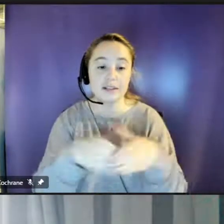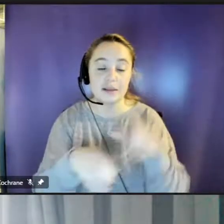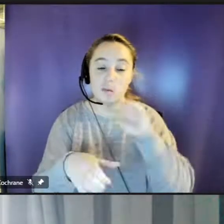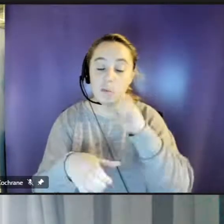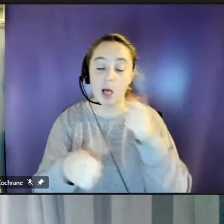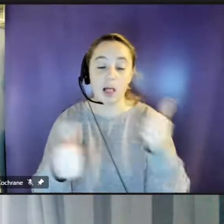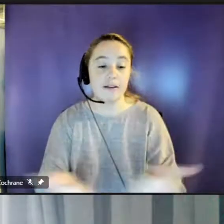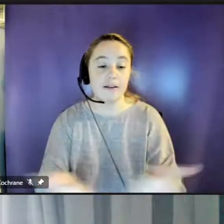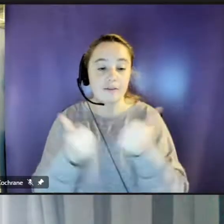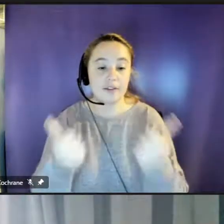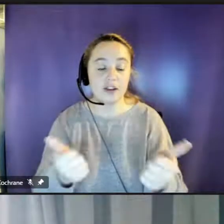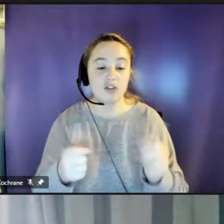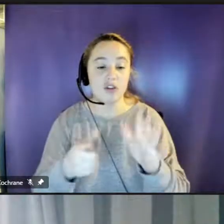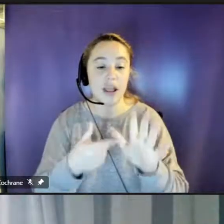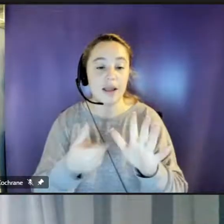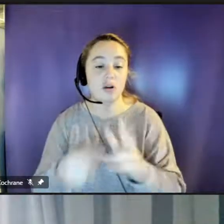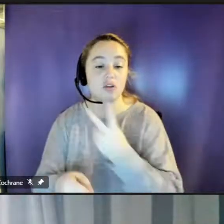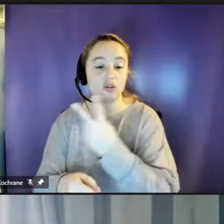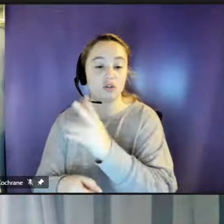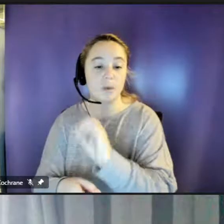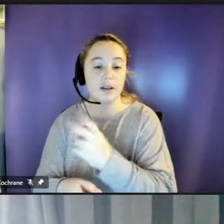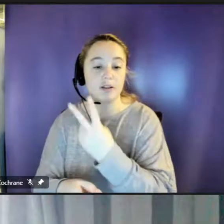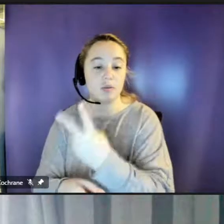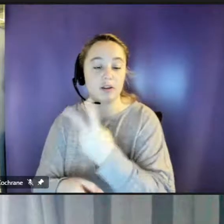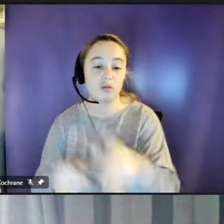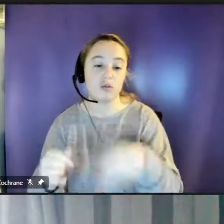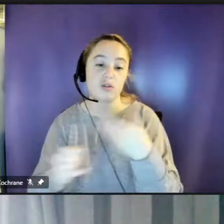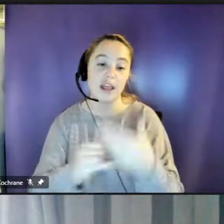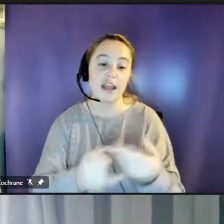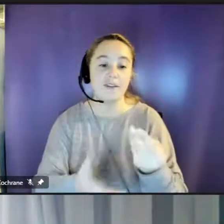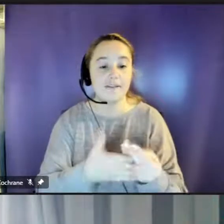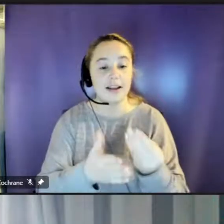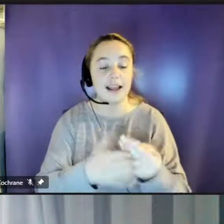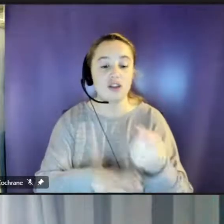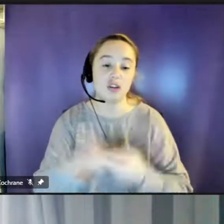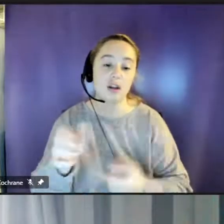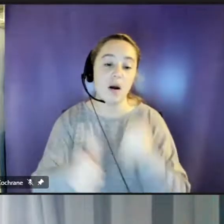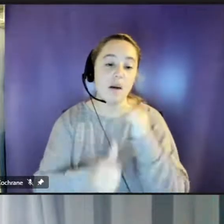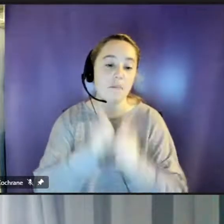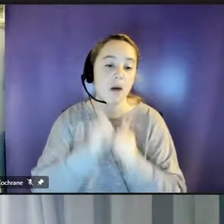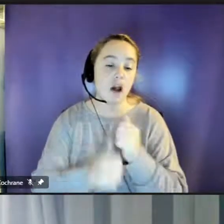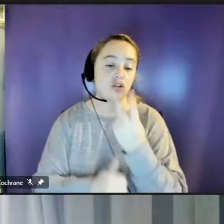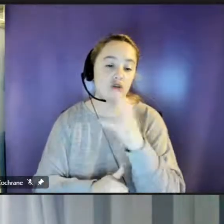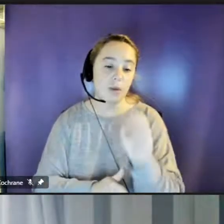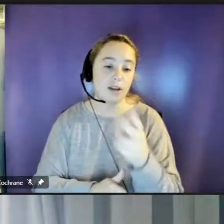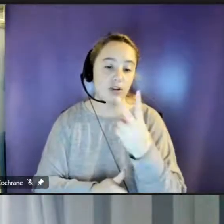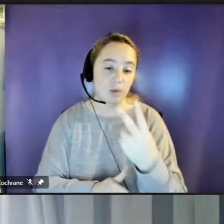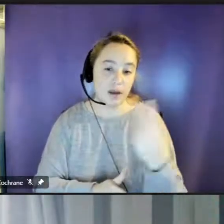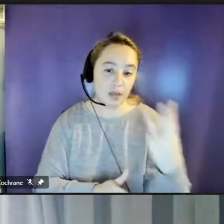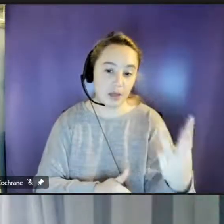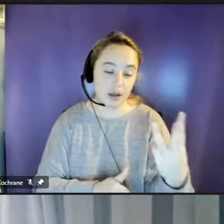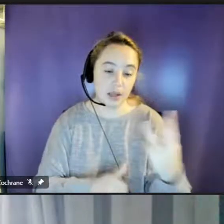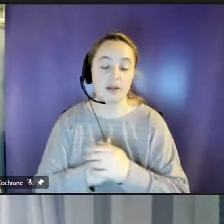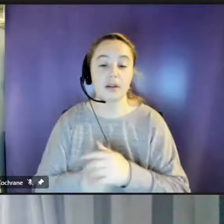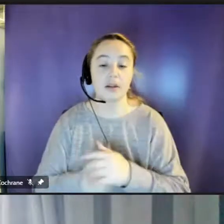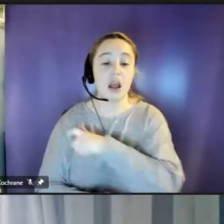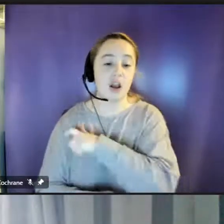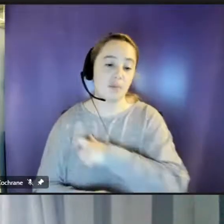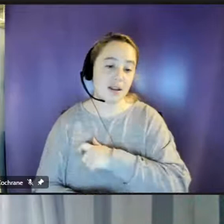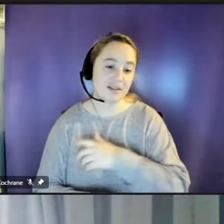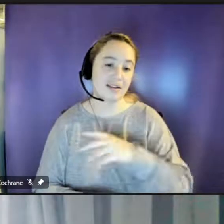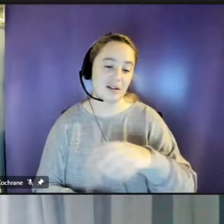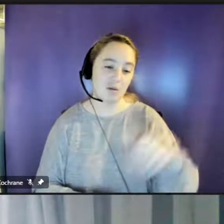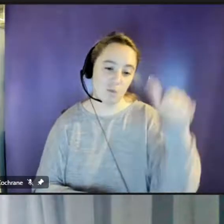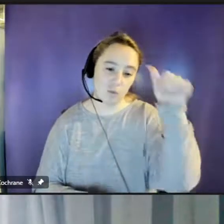April 22 through to the end of the financial year, which is March 2023. The committee will be familiar